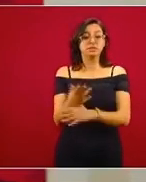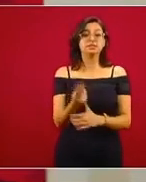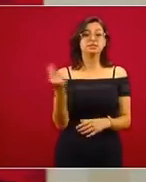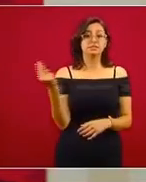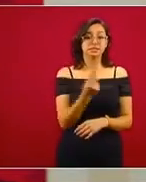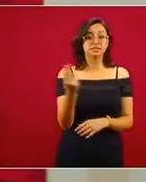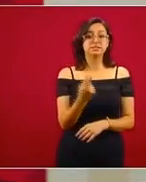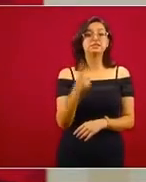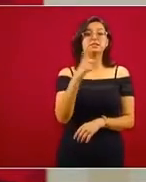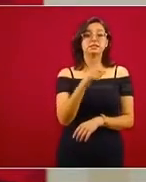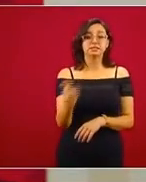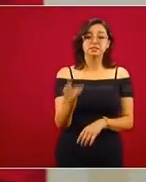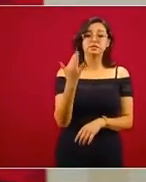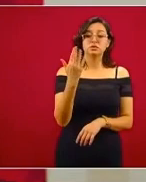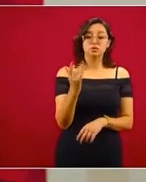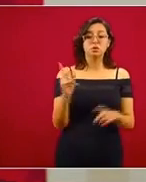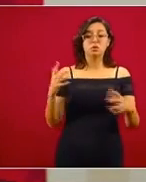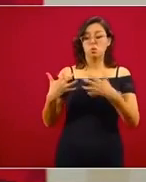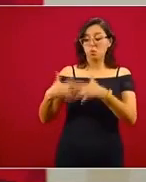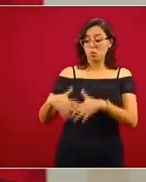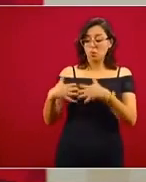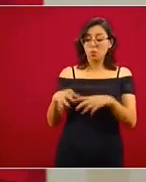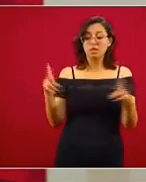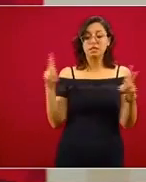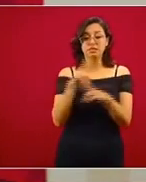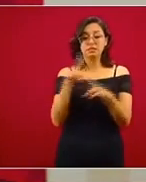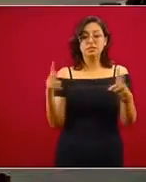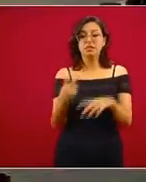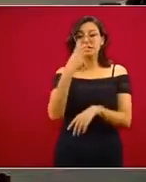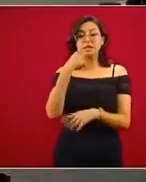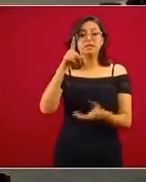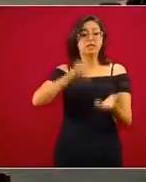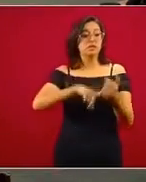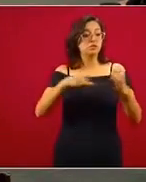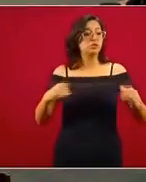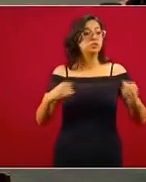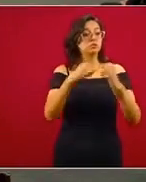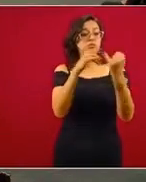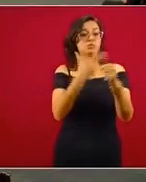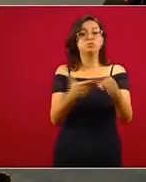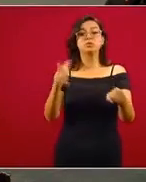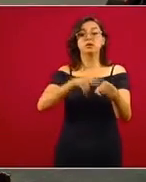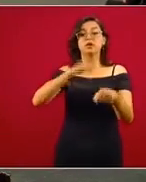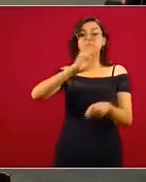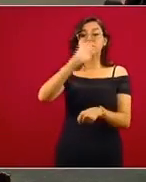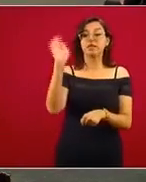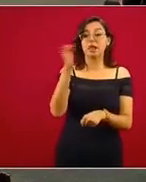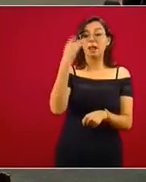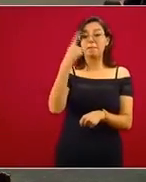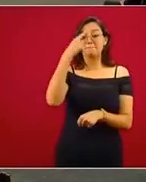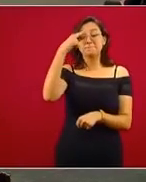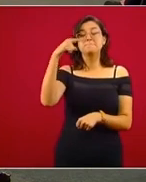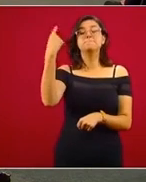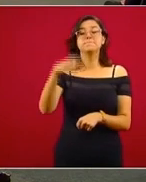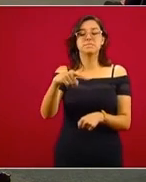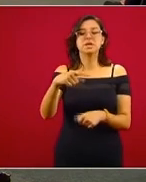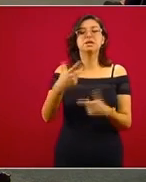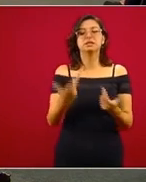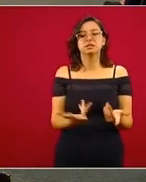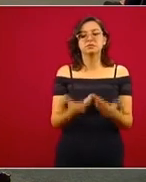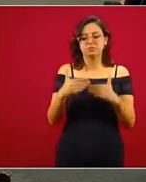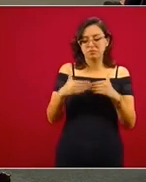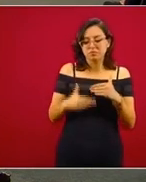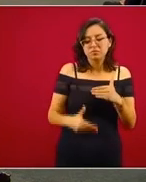170 ventilators at his hospital and in federal hospitals so that he would be able to do